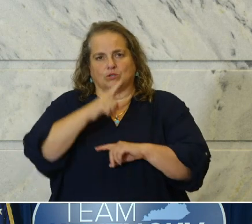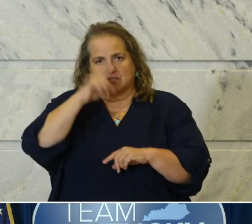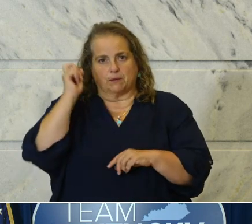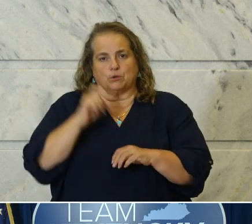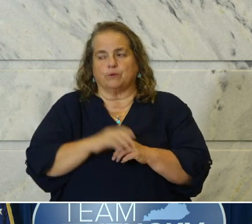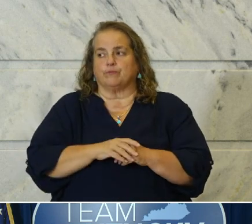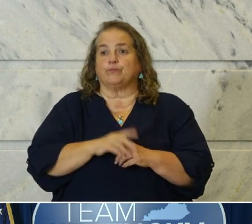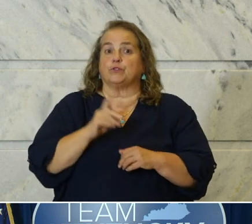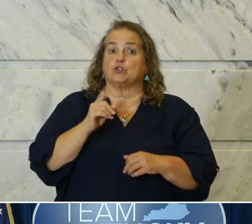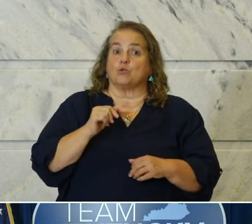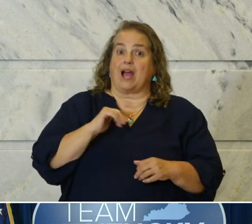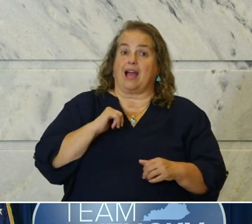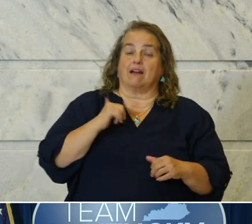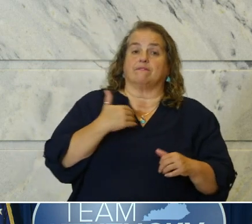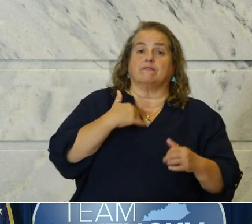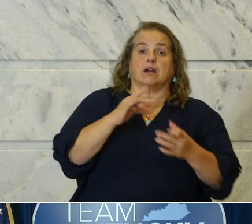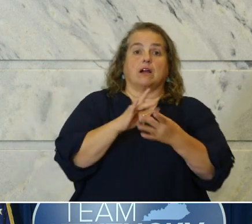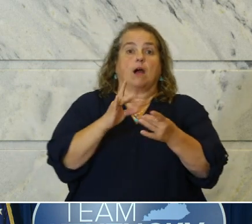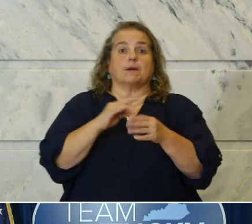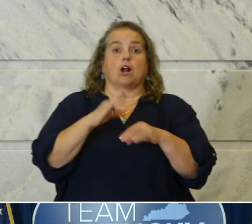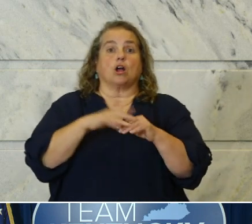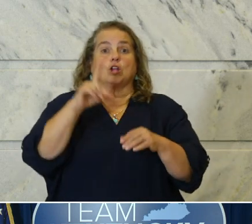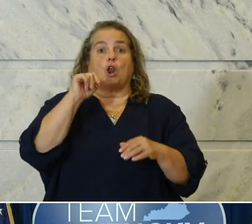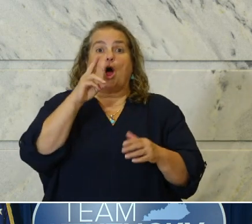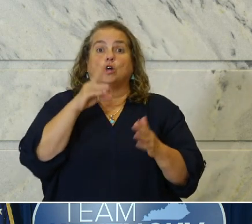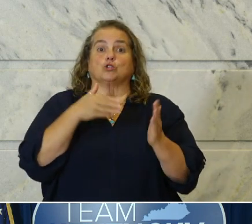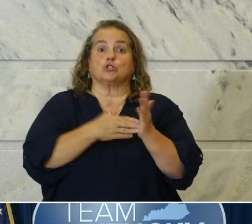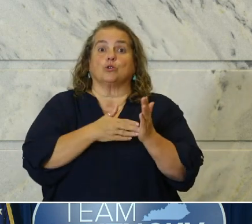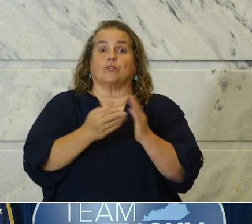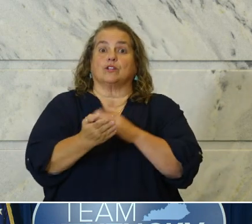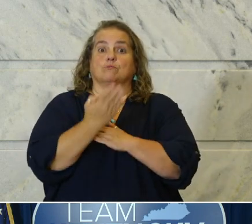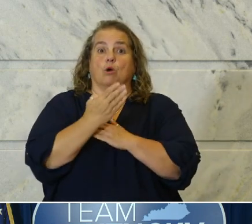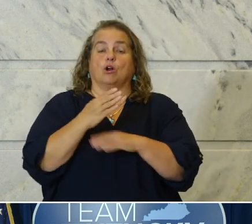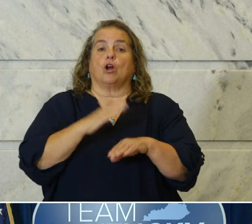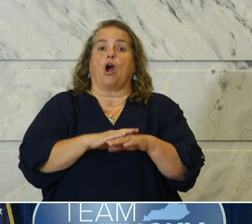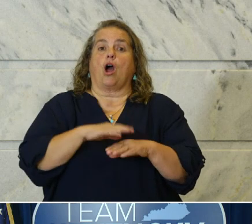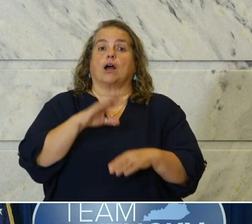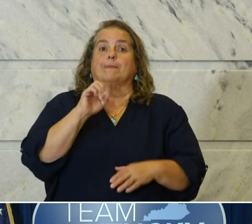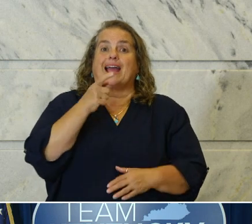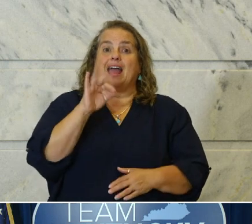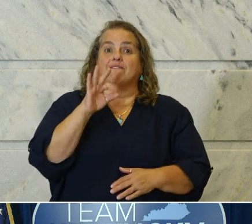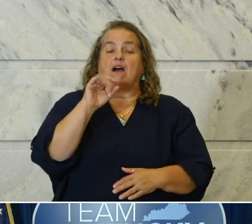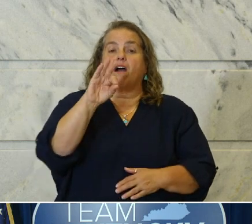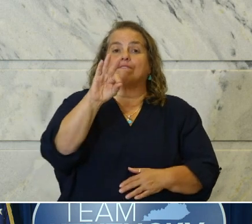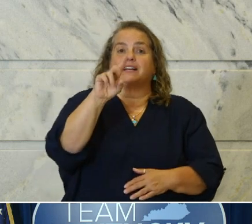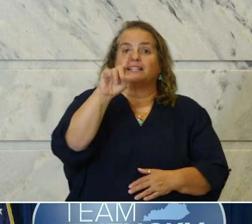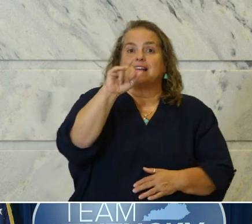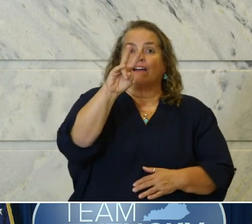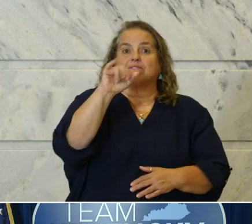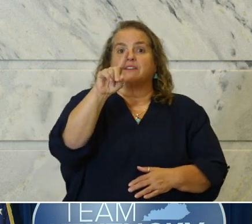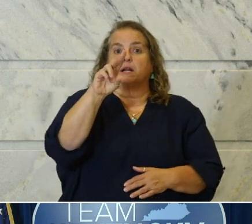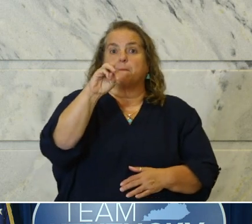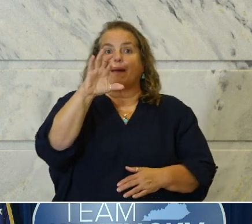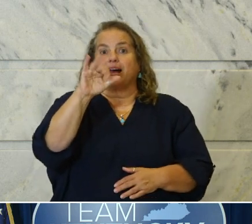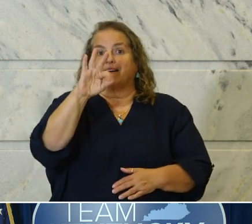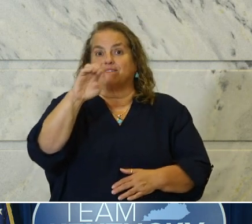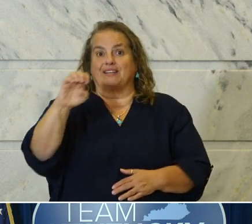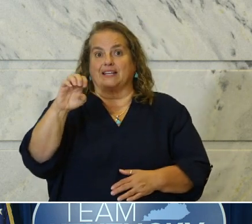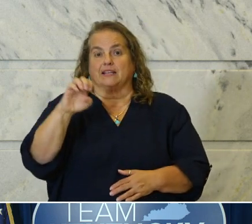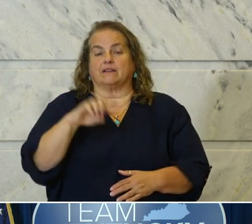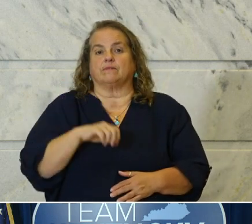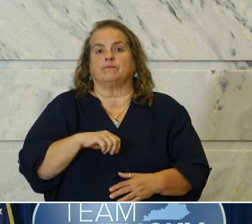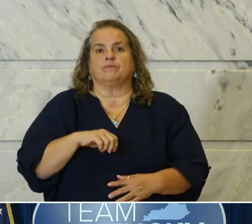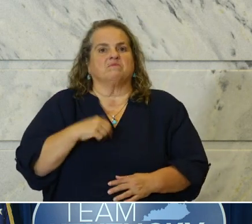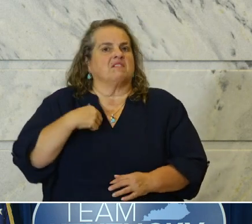a comment on the lawsuit filed this morning on behalf of David McAtee? Given that is in litigation against the National Guard, we